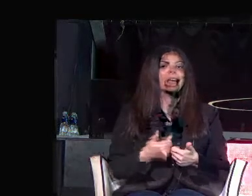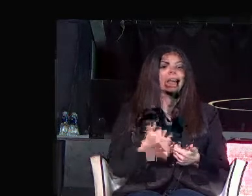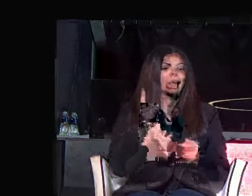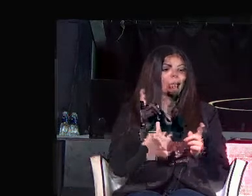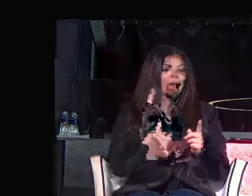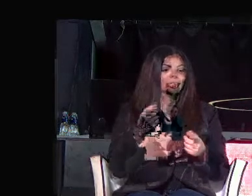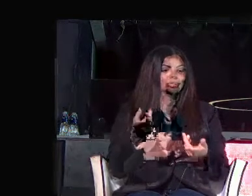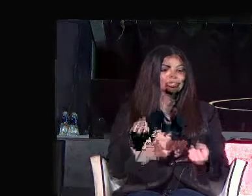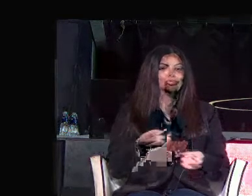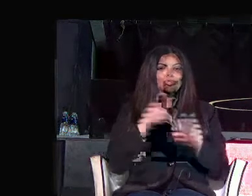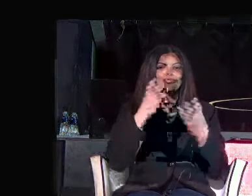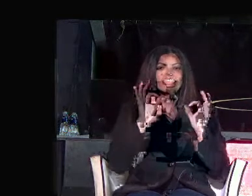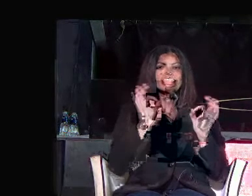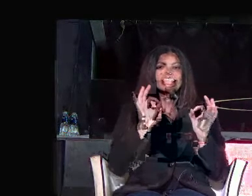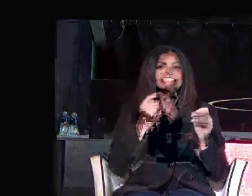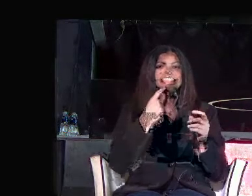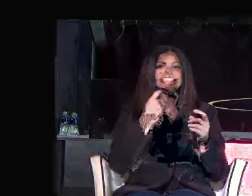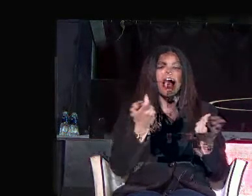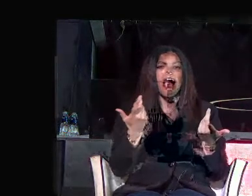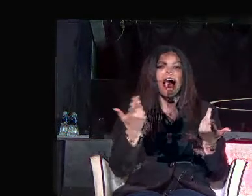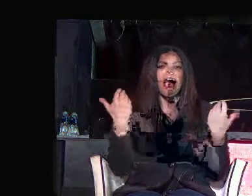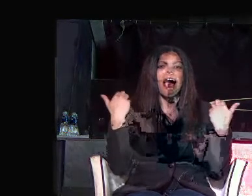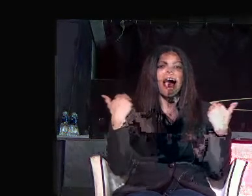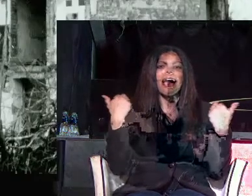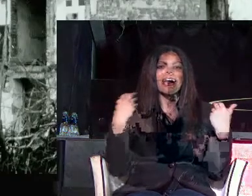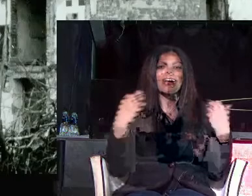Turkish a holiday.